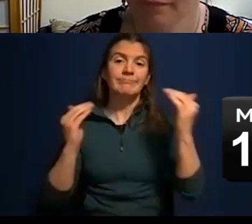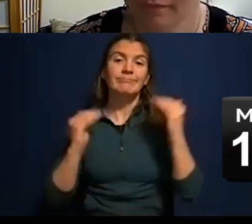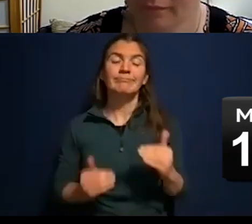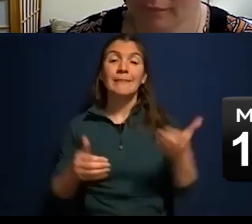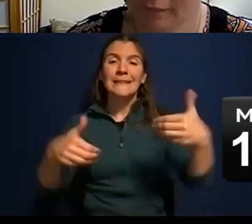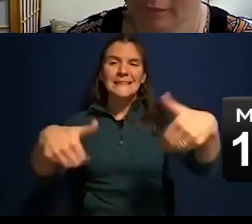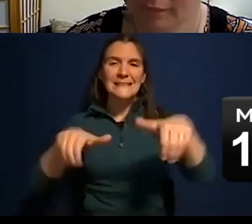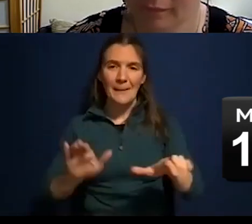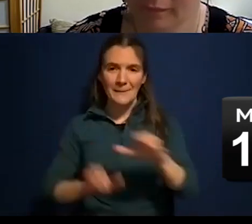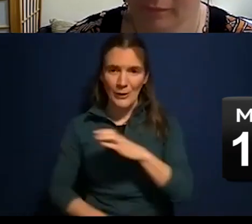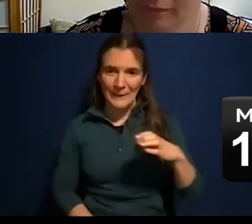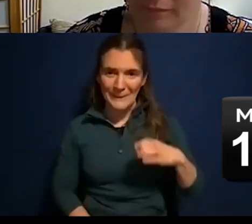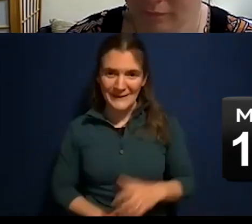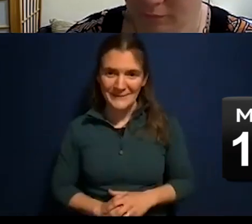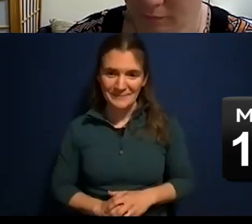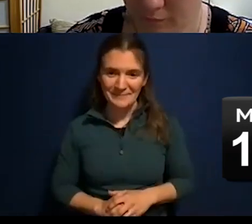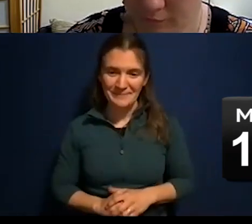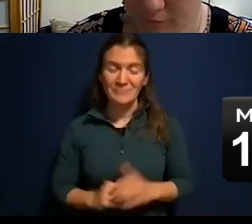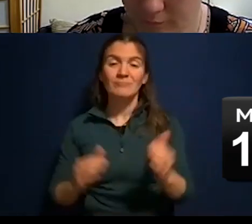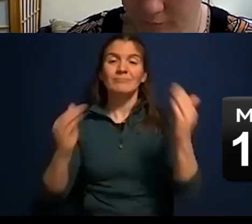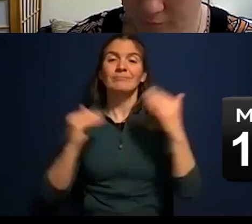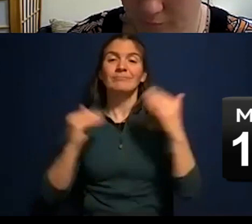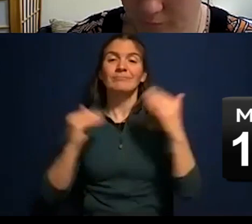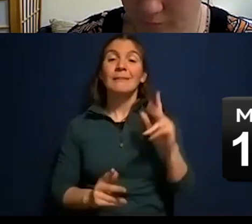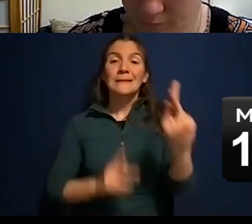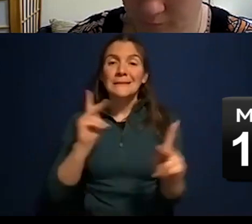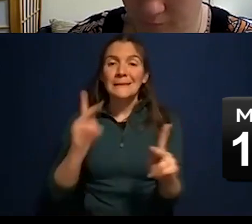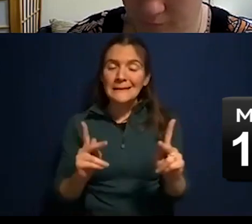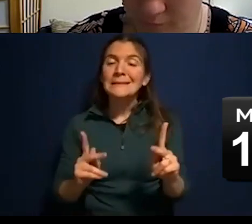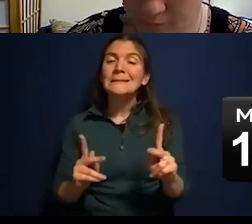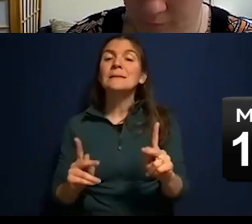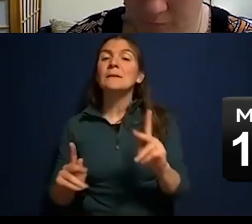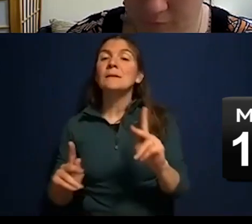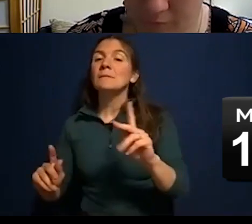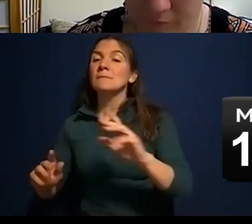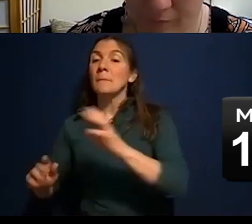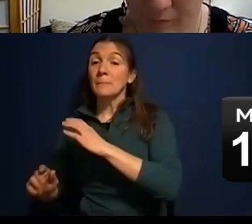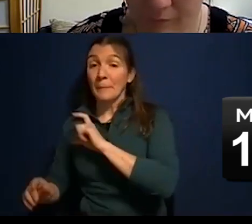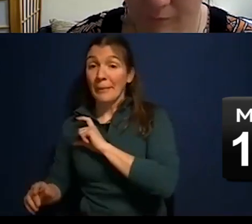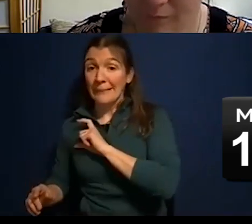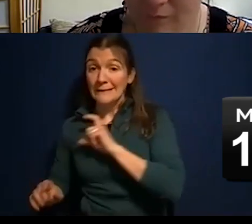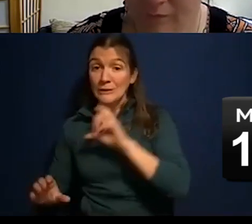Cemetery Committee, Citizen Police Communications Committee,